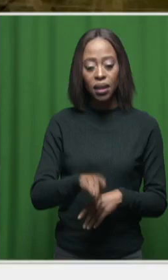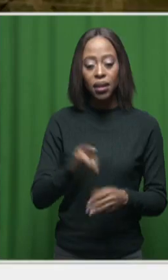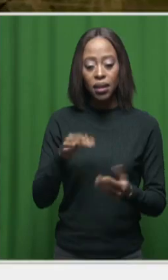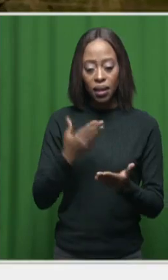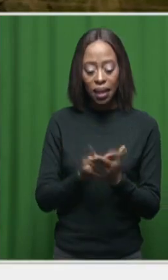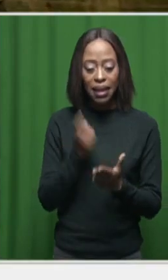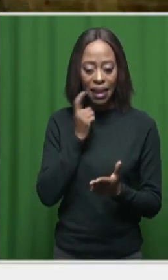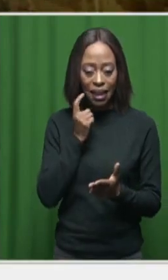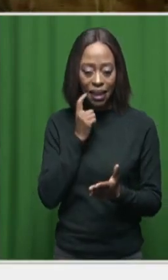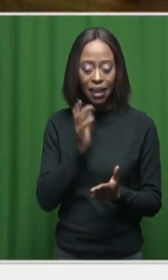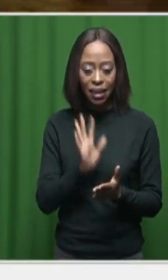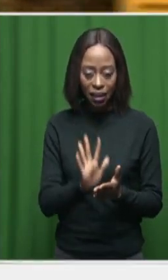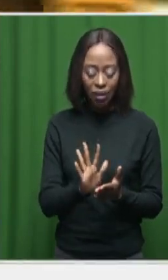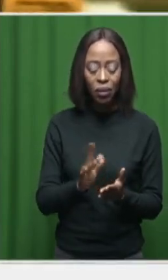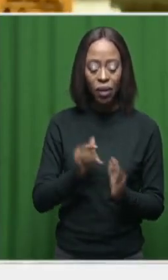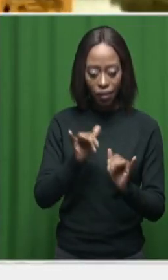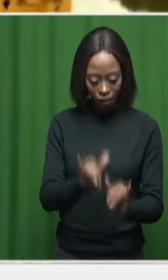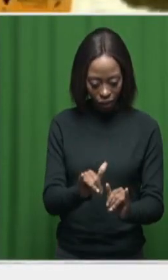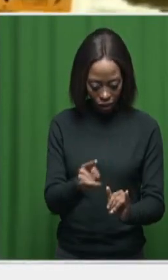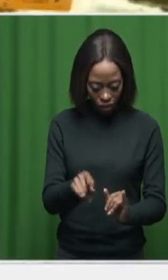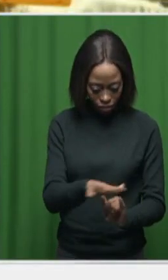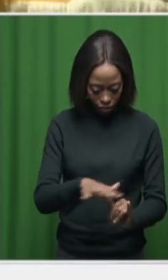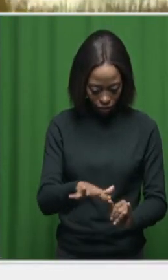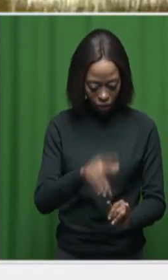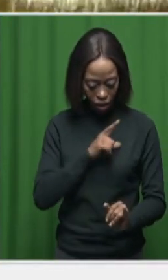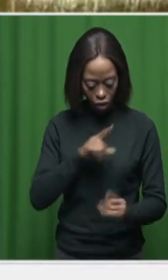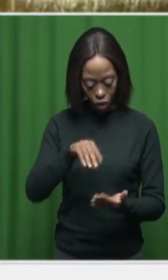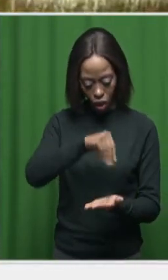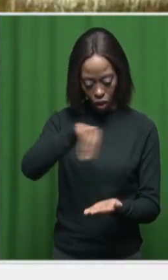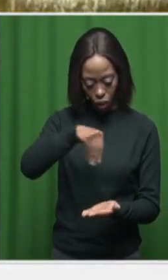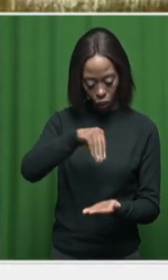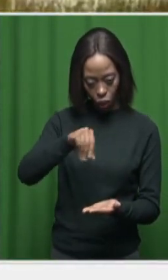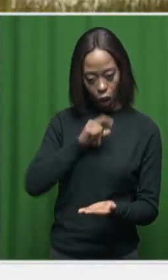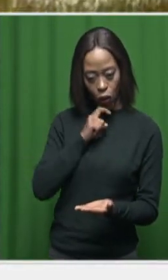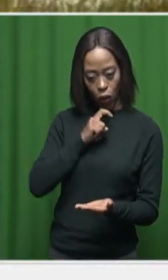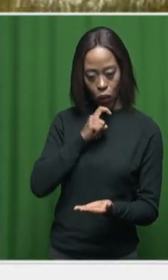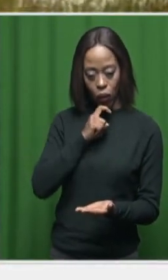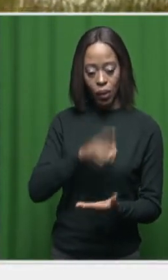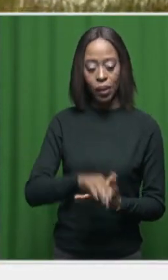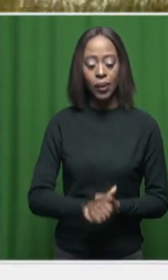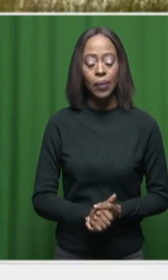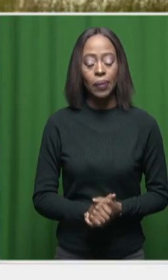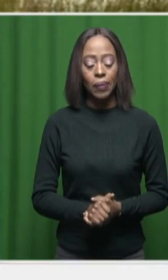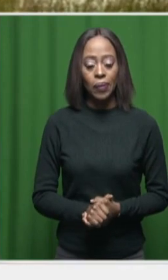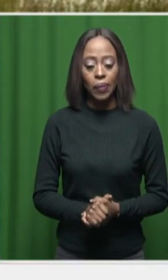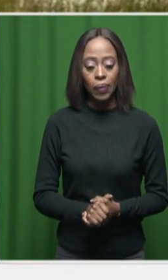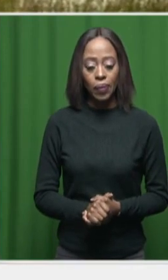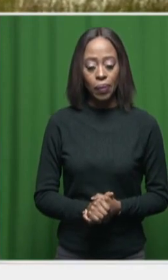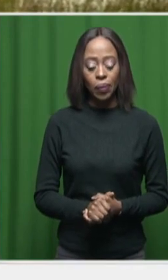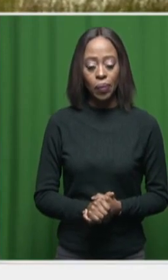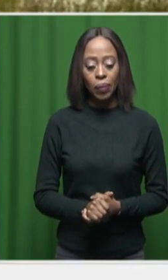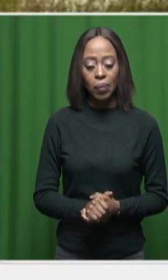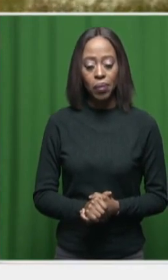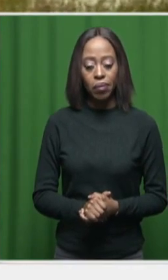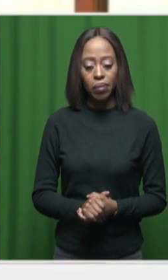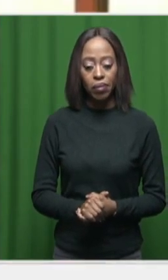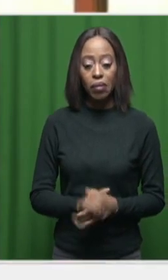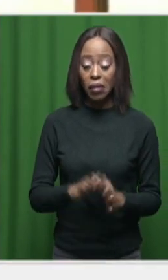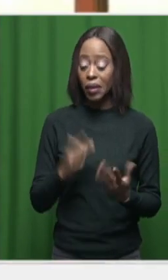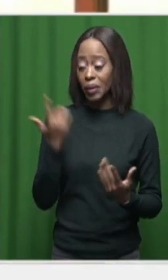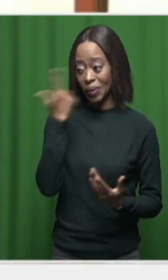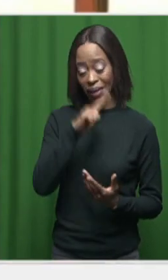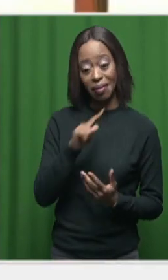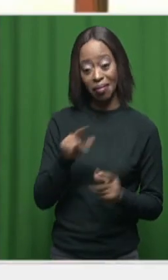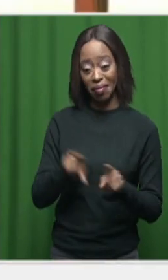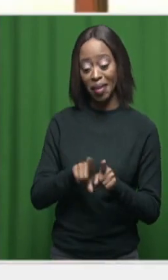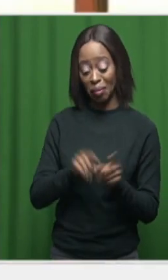slide, so we want them to stay in one spot while we plate. And obviously it looks pretty